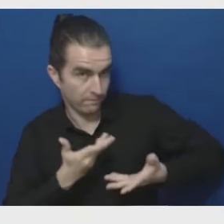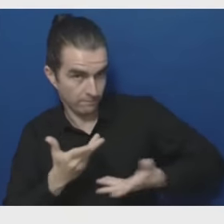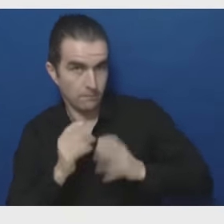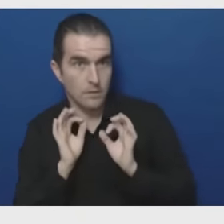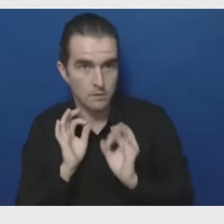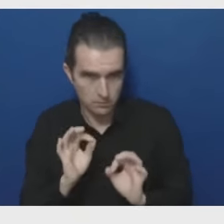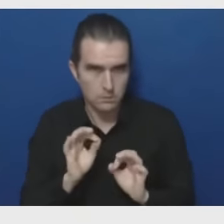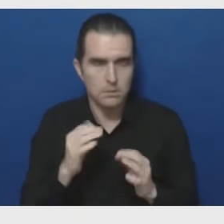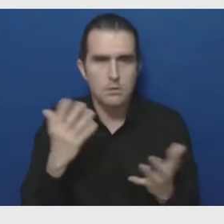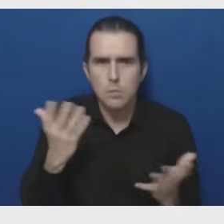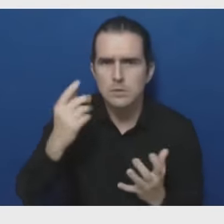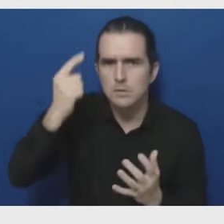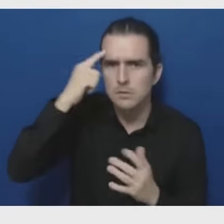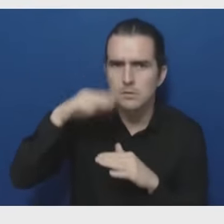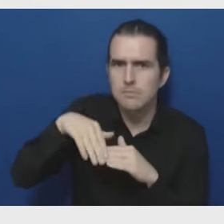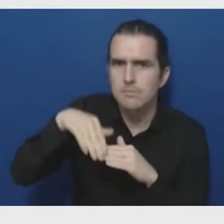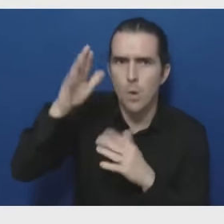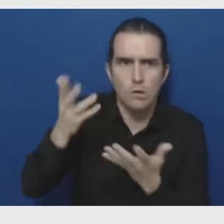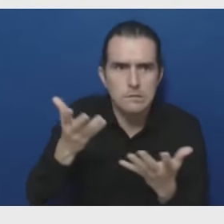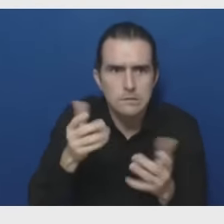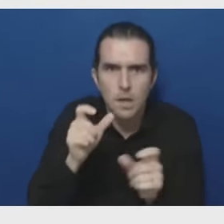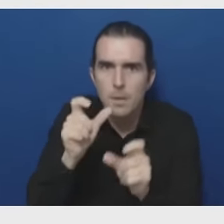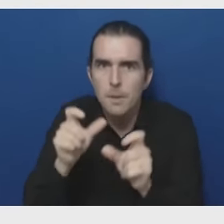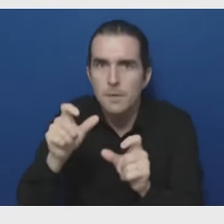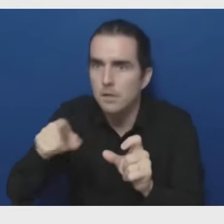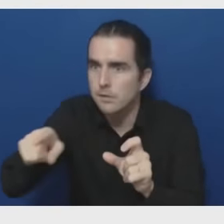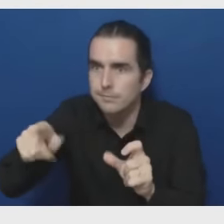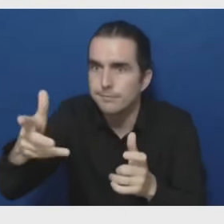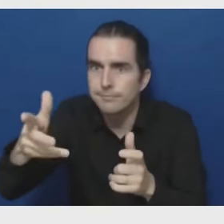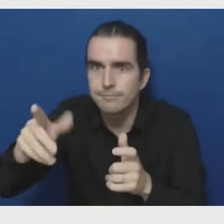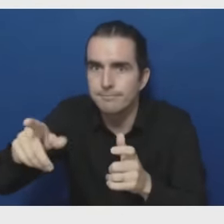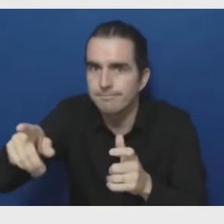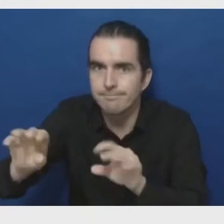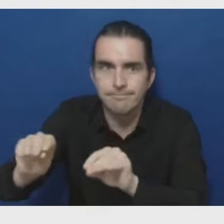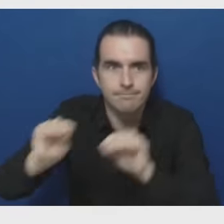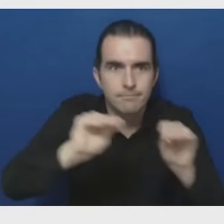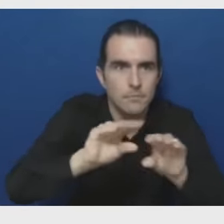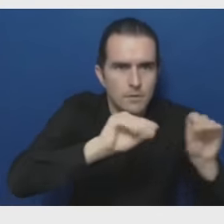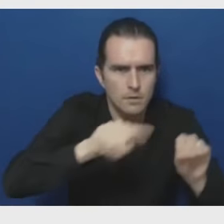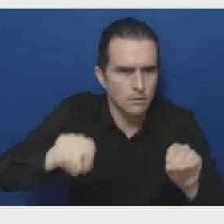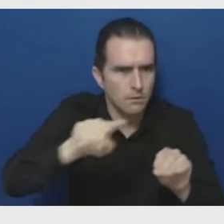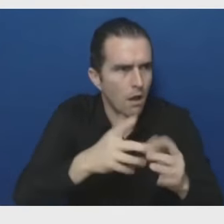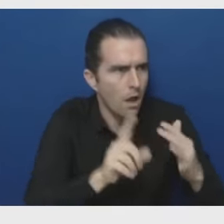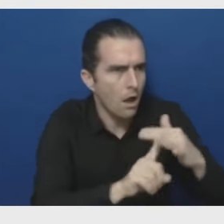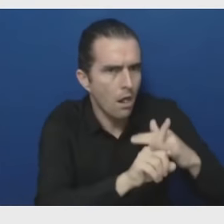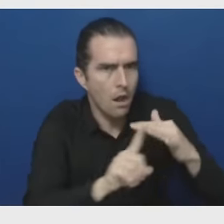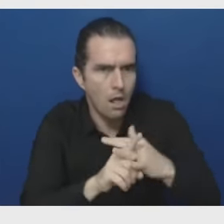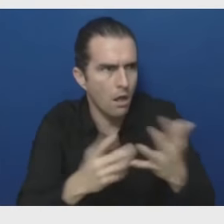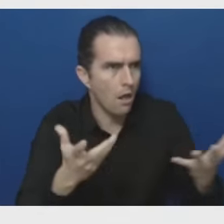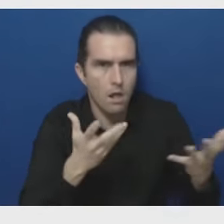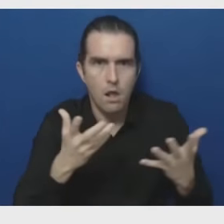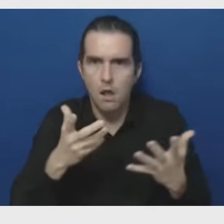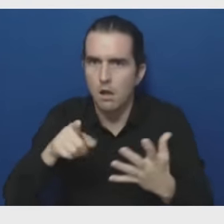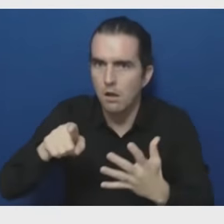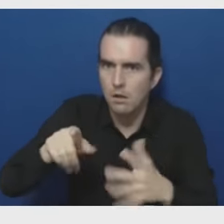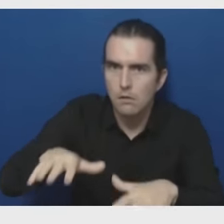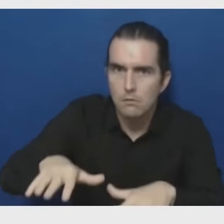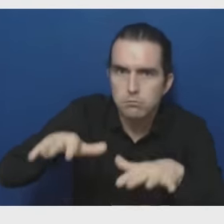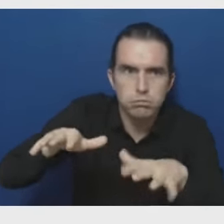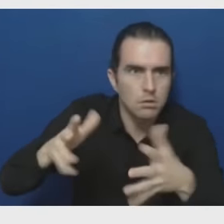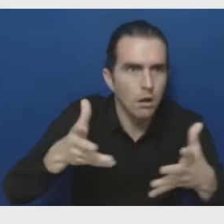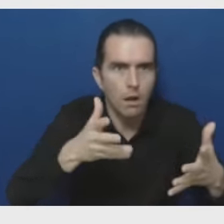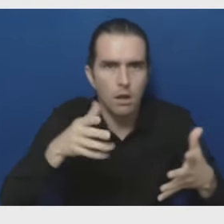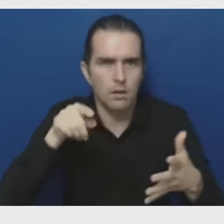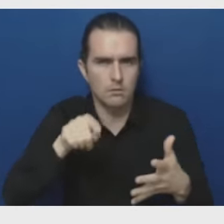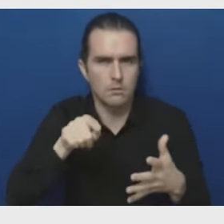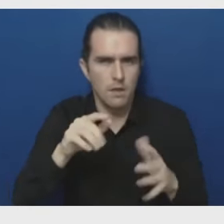need to look at adaptation in a very serious way. But it must be in the context of the vision of countries that is not the same. We